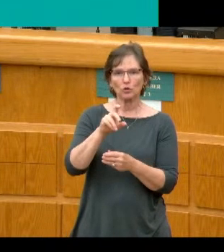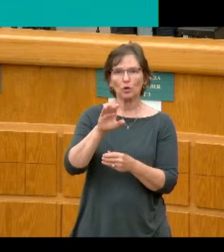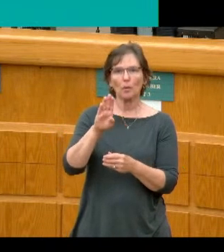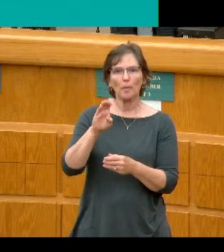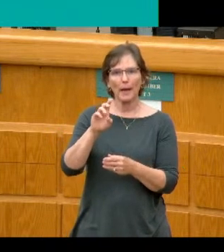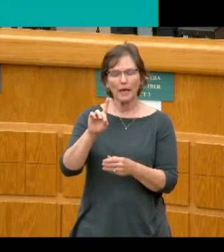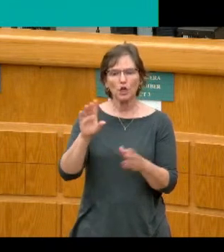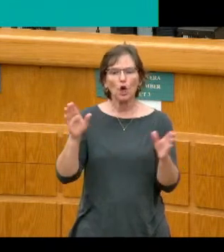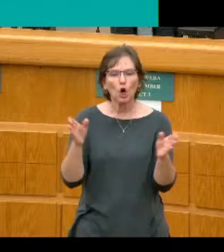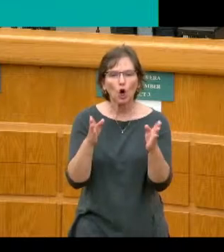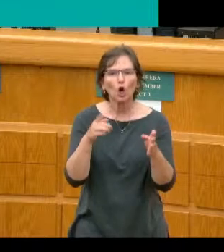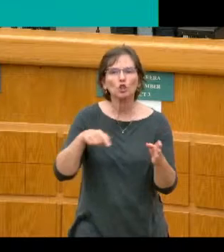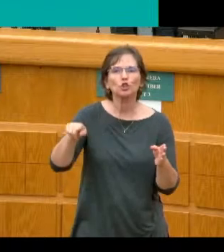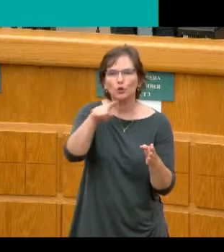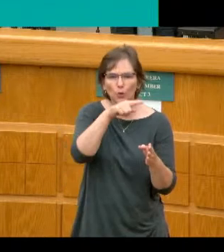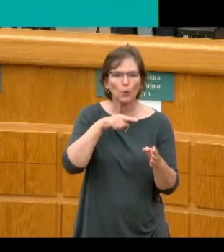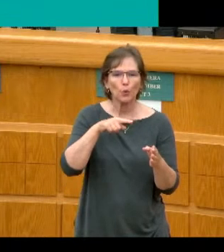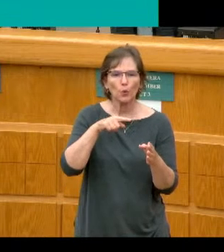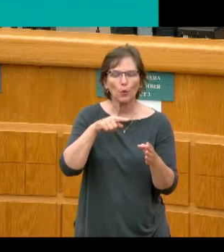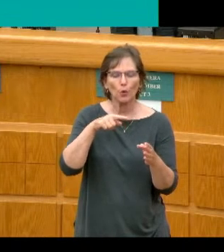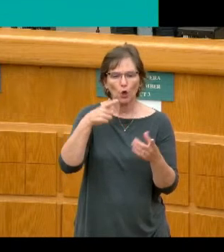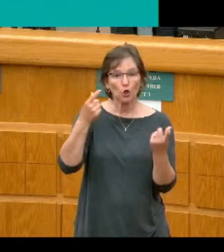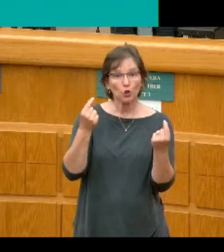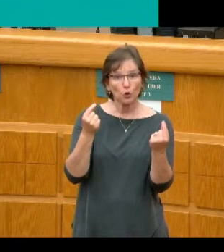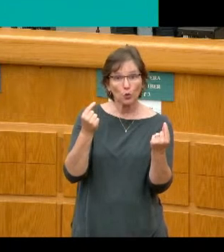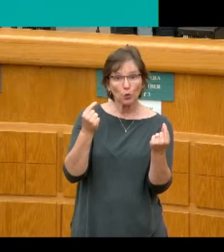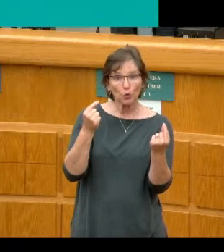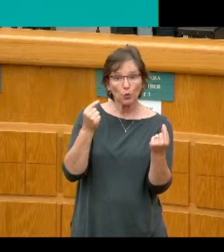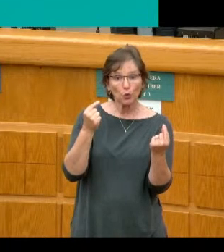died from their infection.